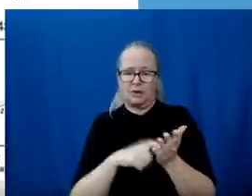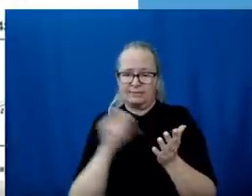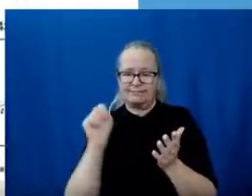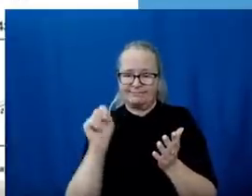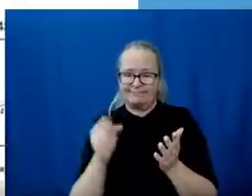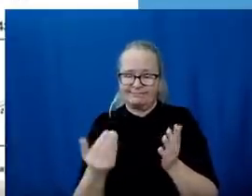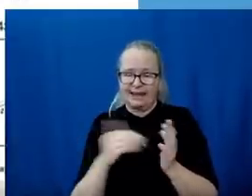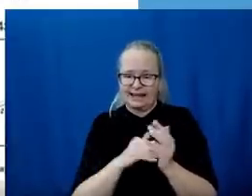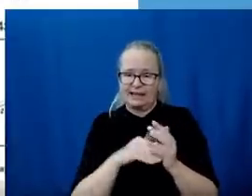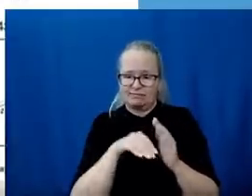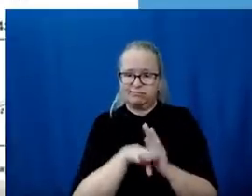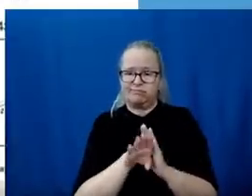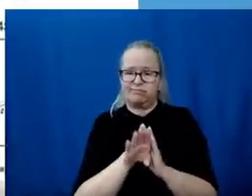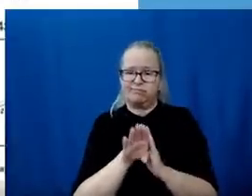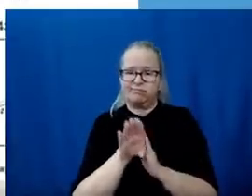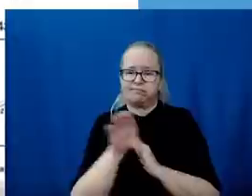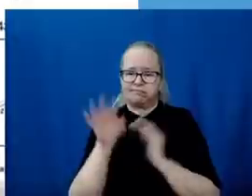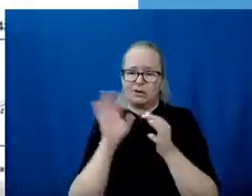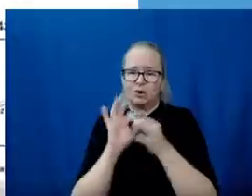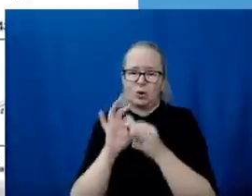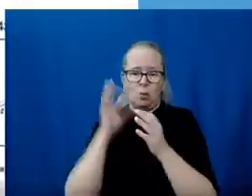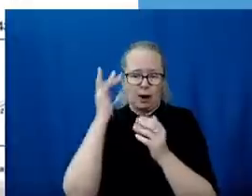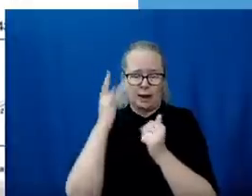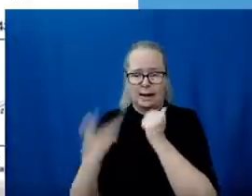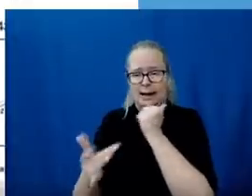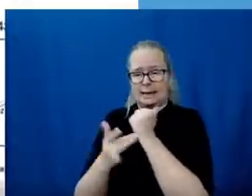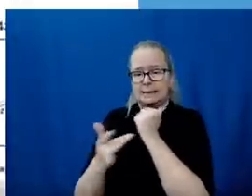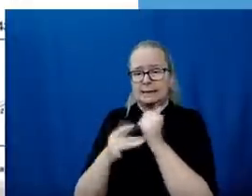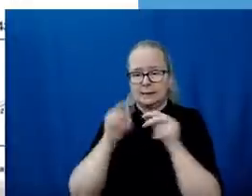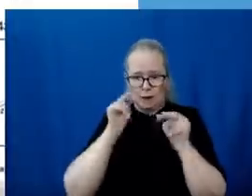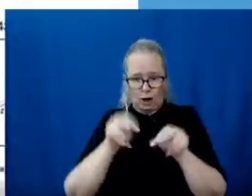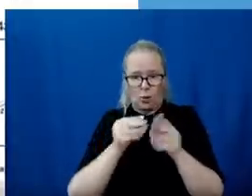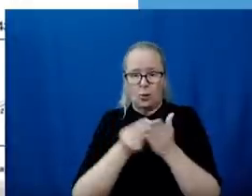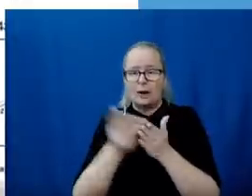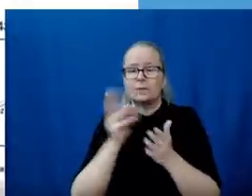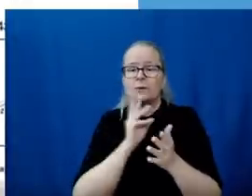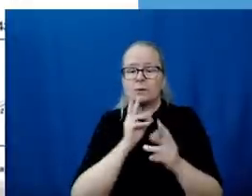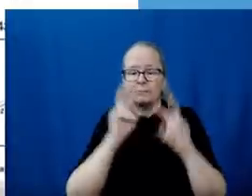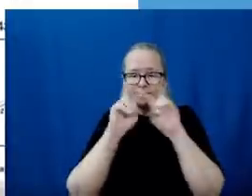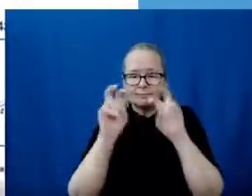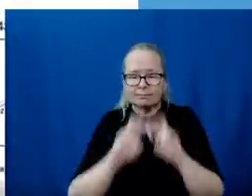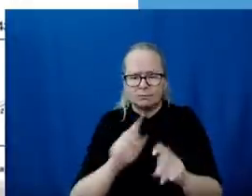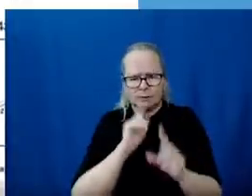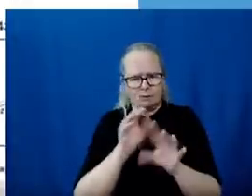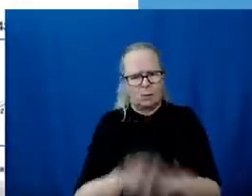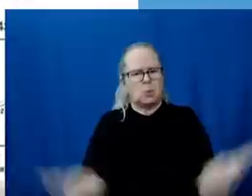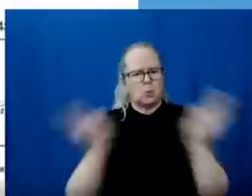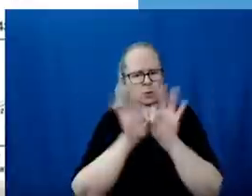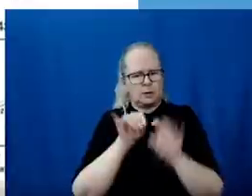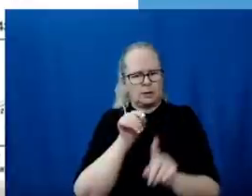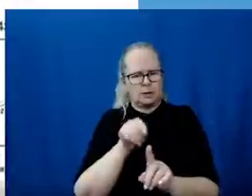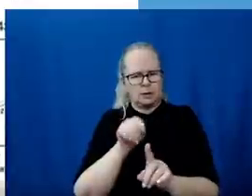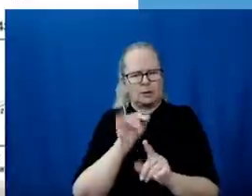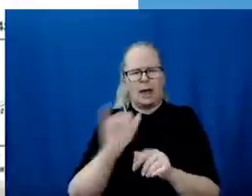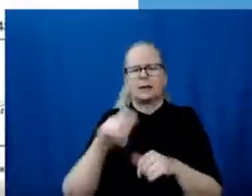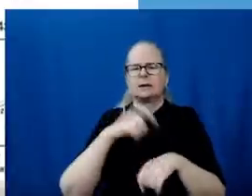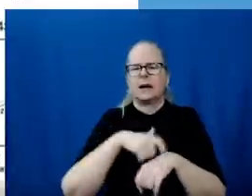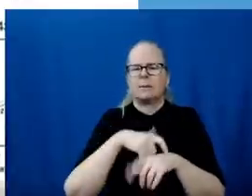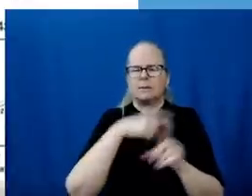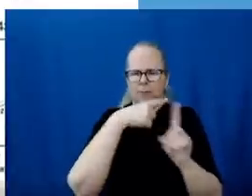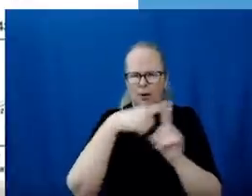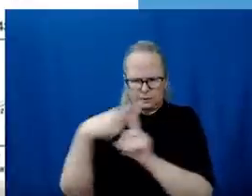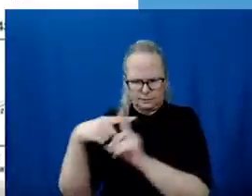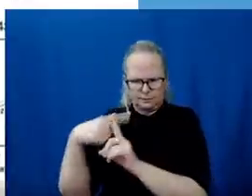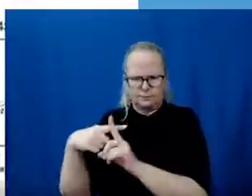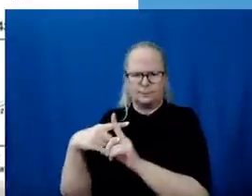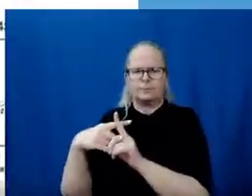see a very strong correlation over time. And why this technology is so important at a time in which we have